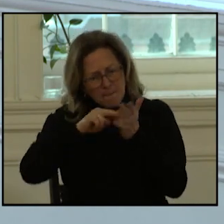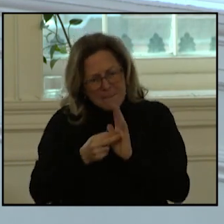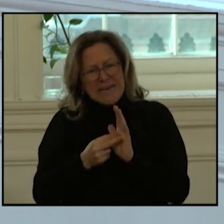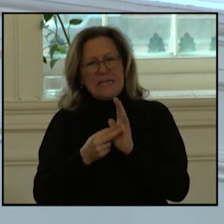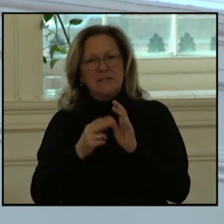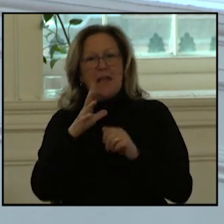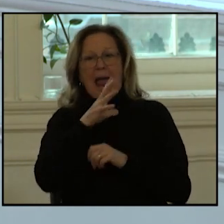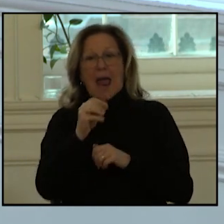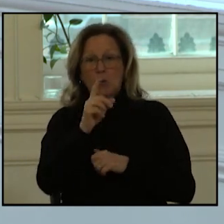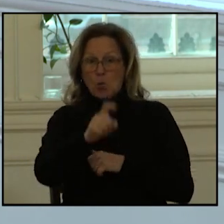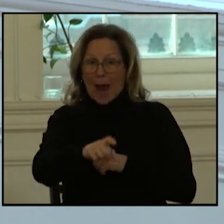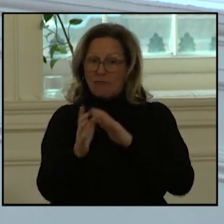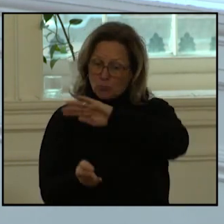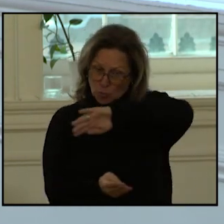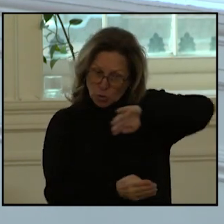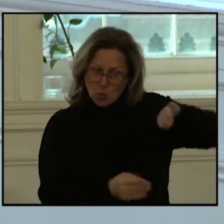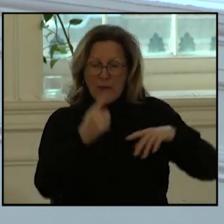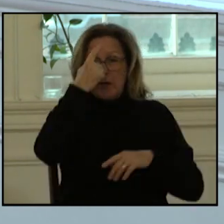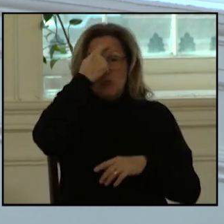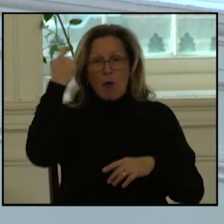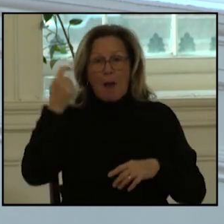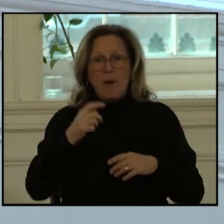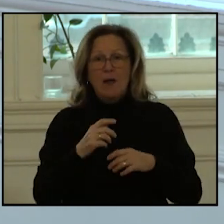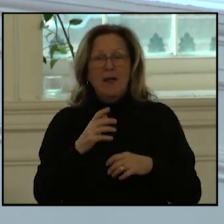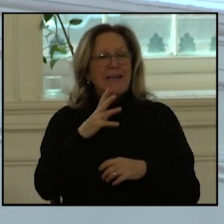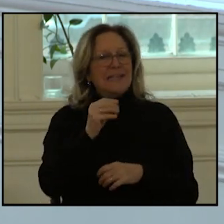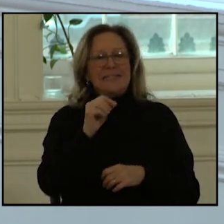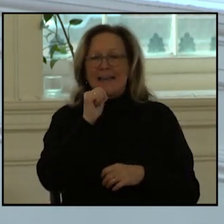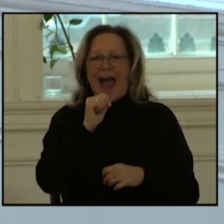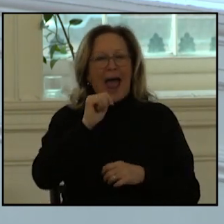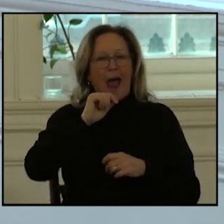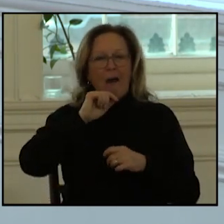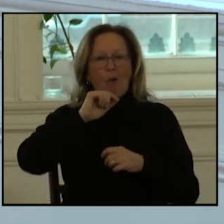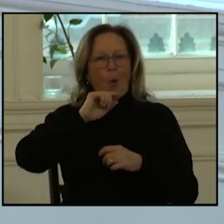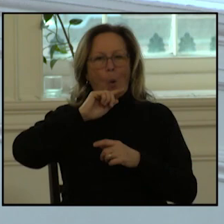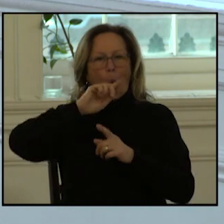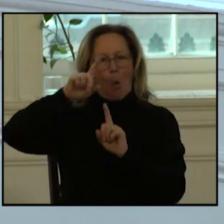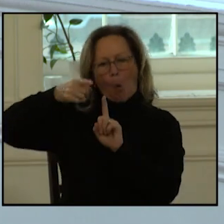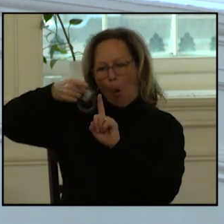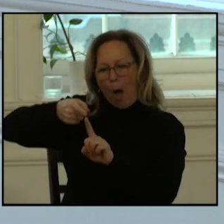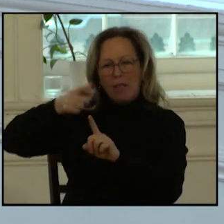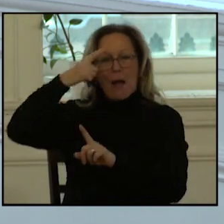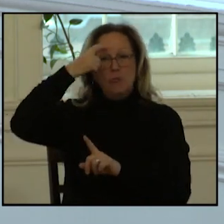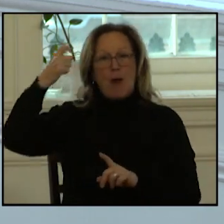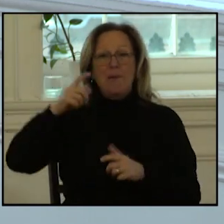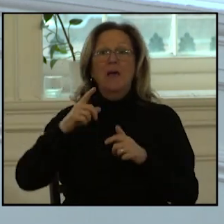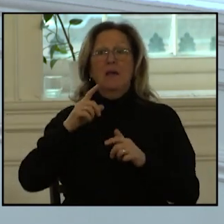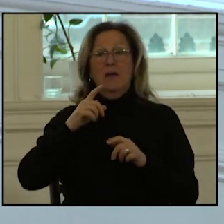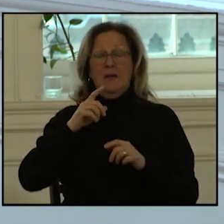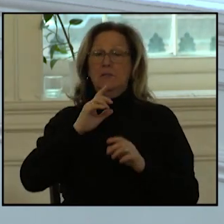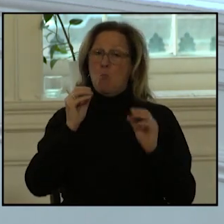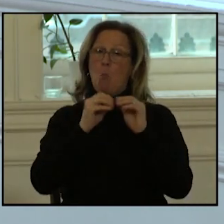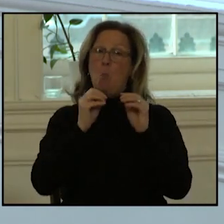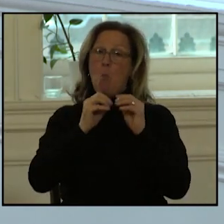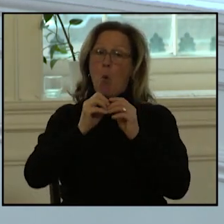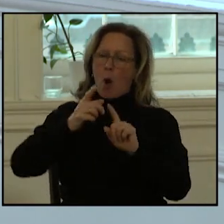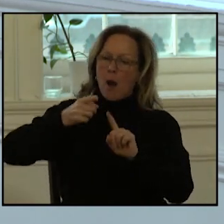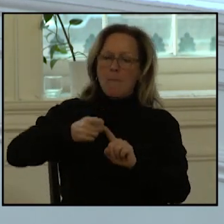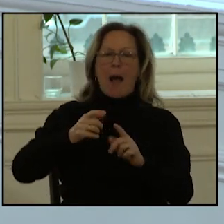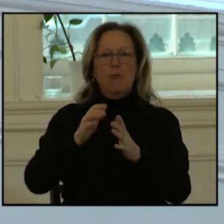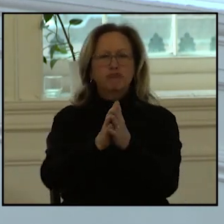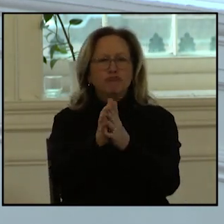next step. But again, it's not all about trauma. It's about the resiliency and the determination to know who you are